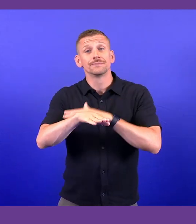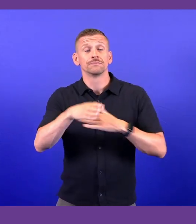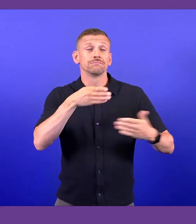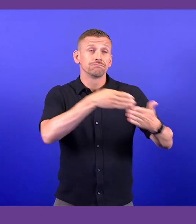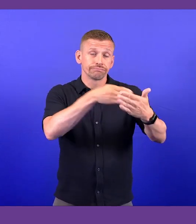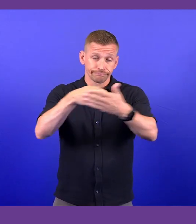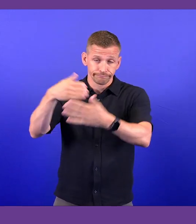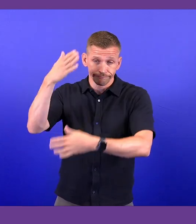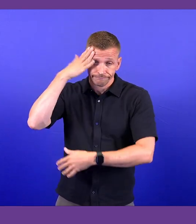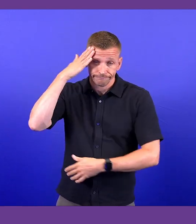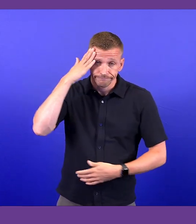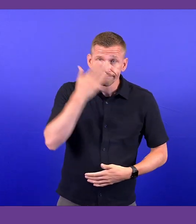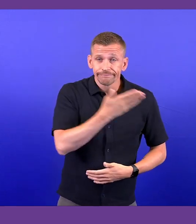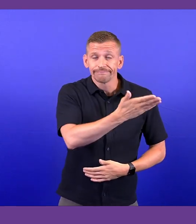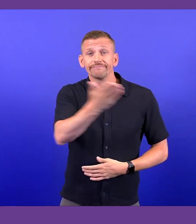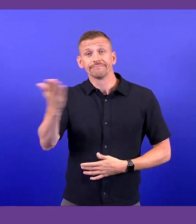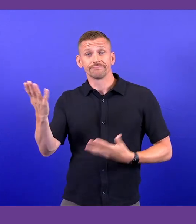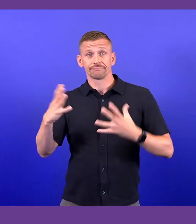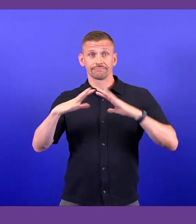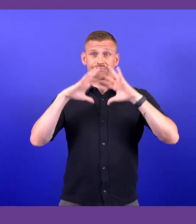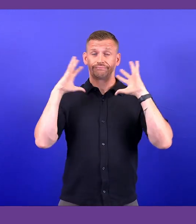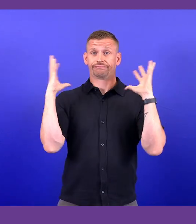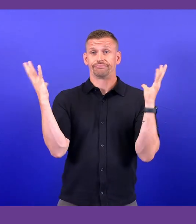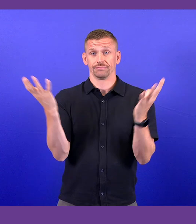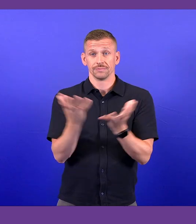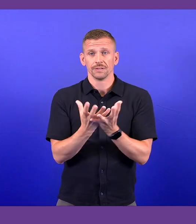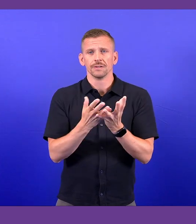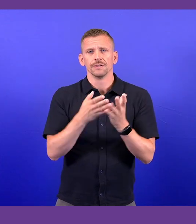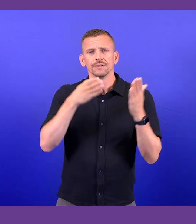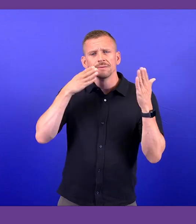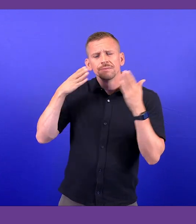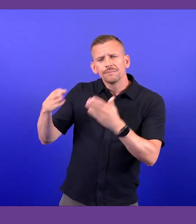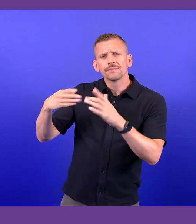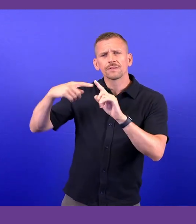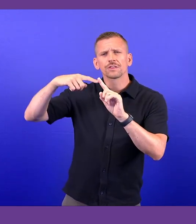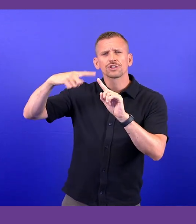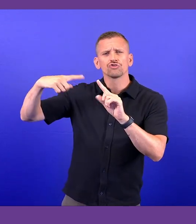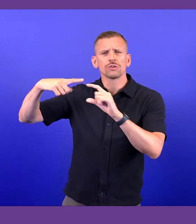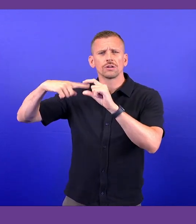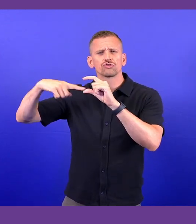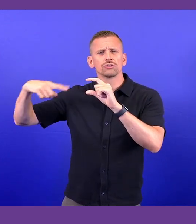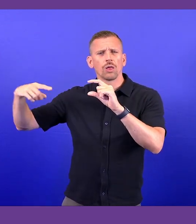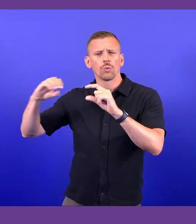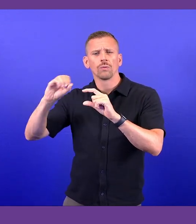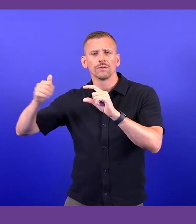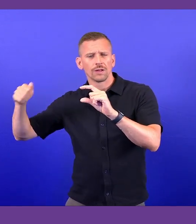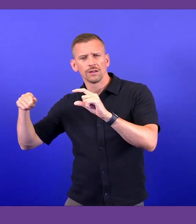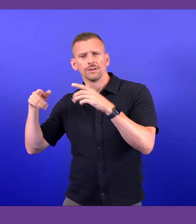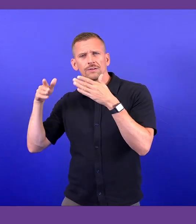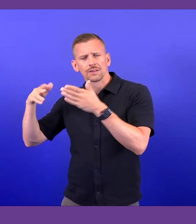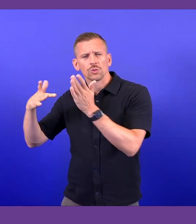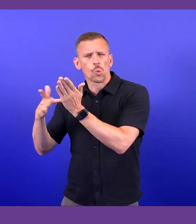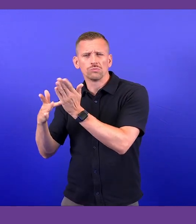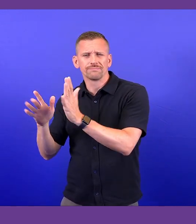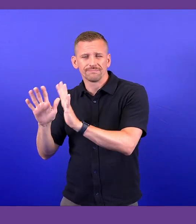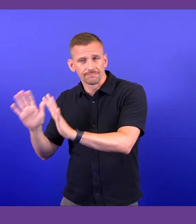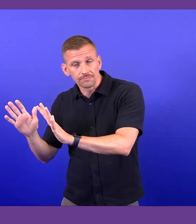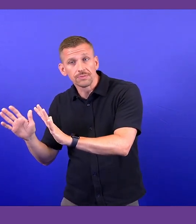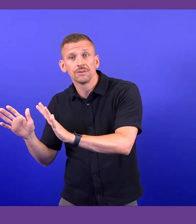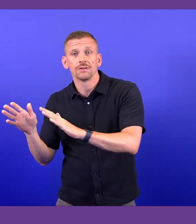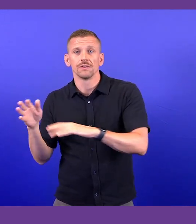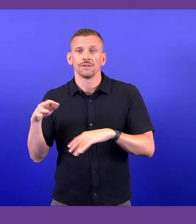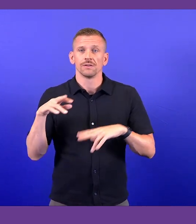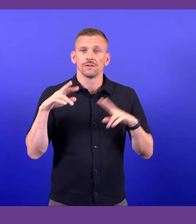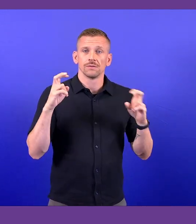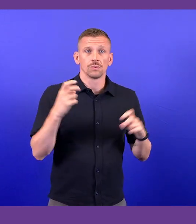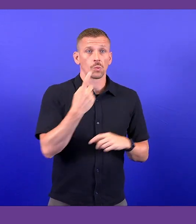point of view. So it's not only, as the gentleman said, it's not only about making a bus accessible or a stop accessible,